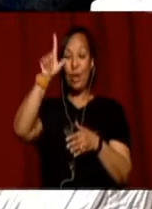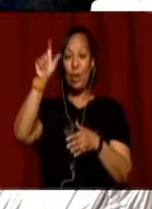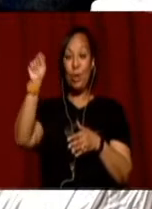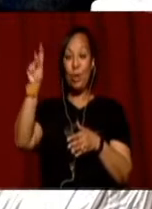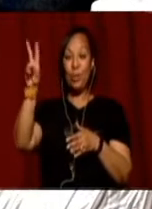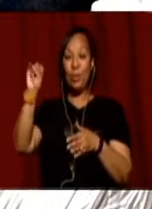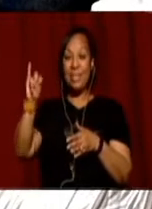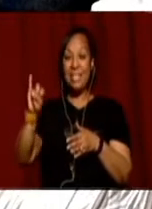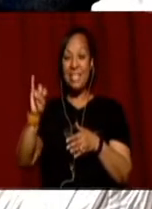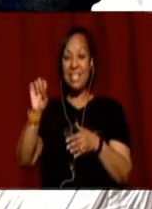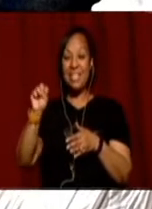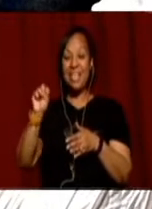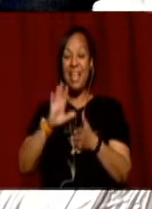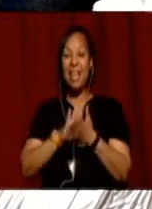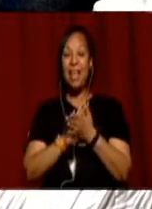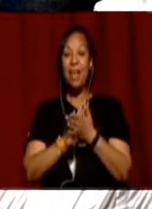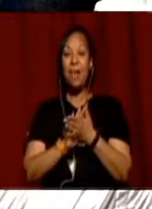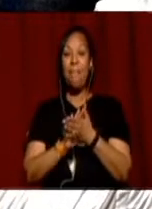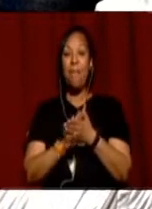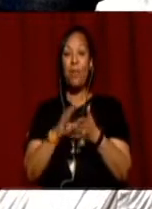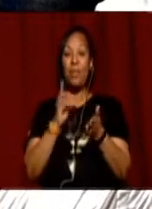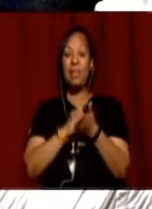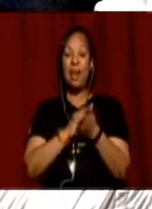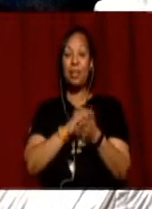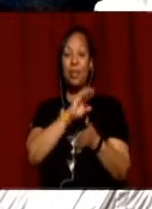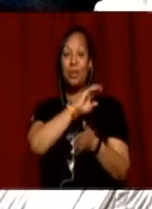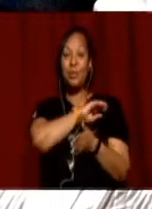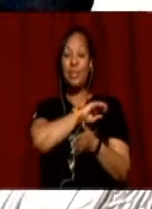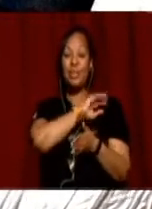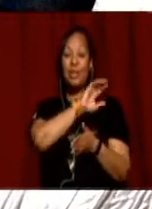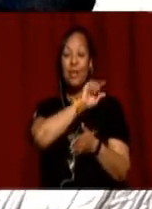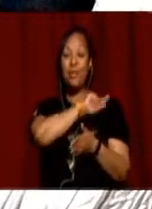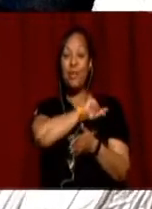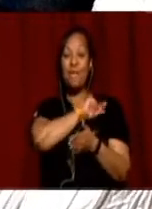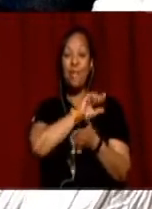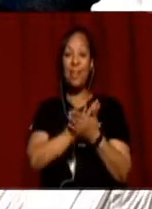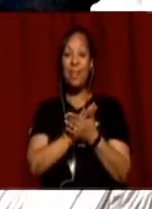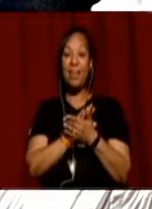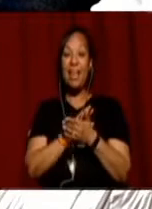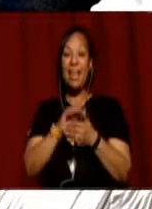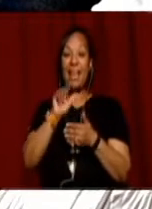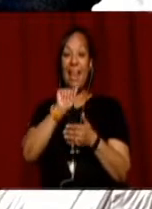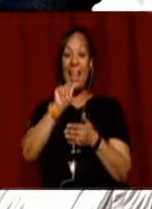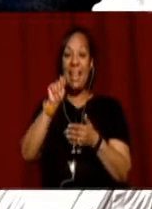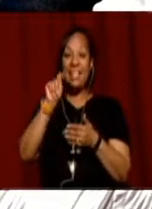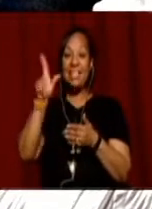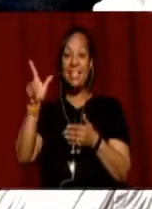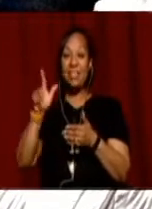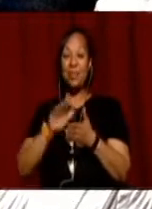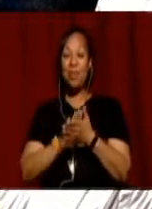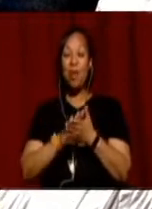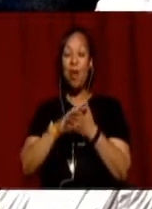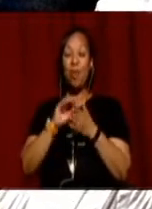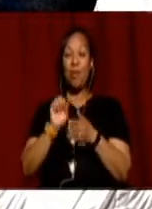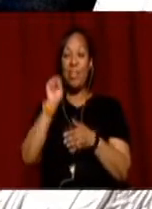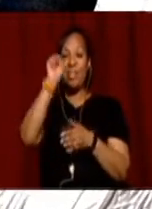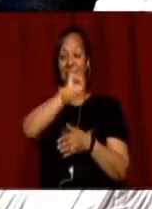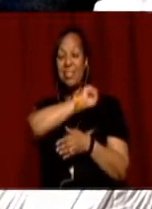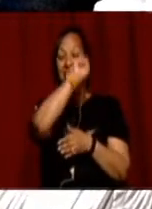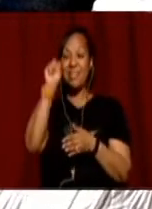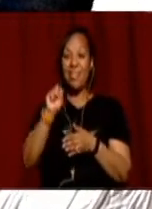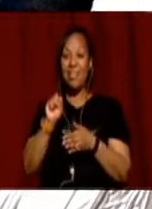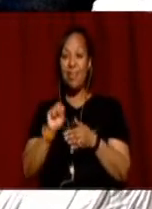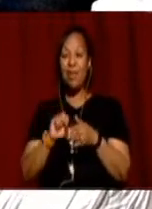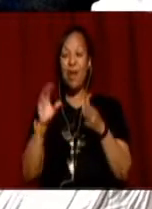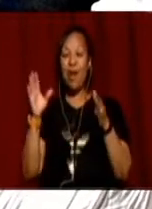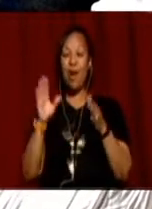with Dr. Christy Griffin and Andrew Young, down in Atlanta with the Southern Christian Leadership